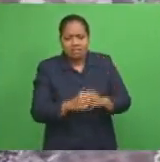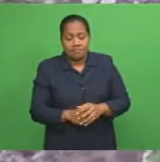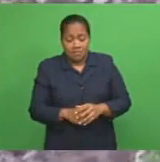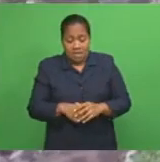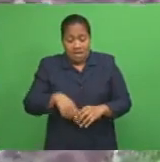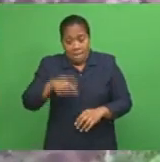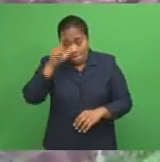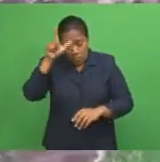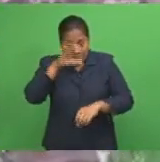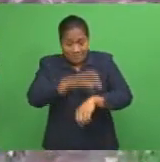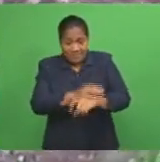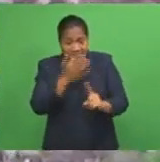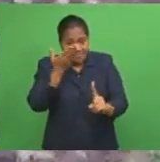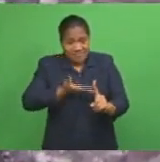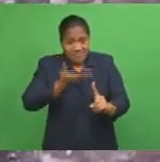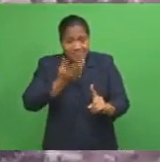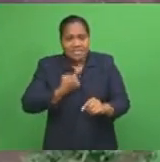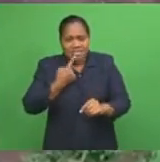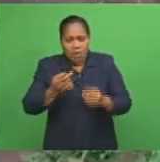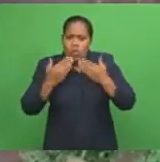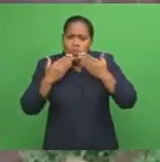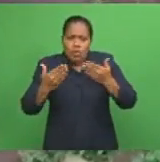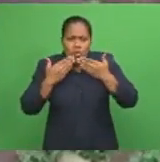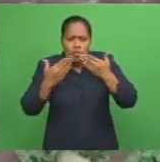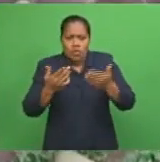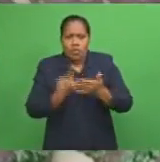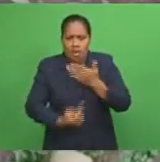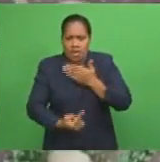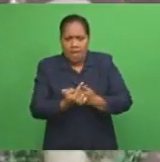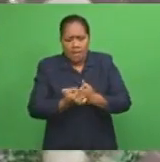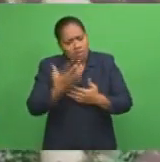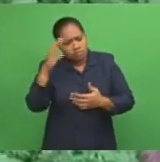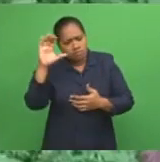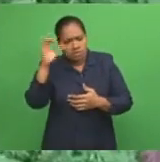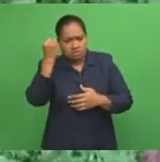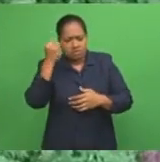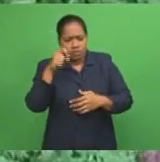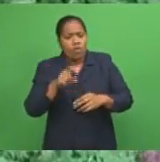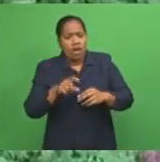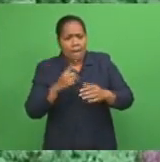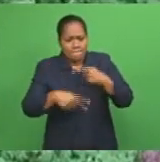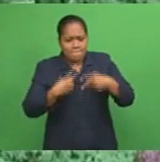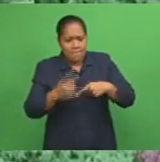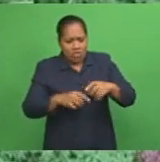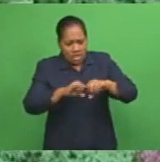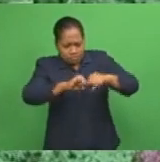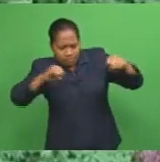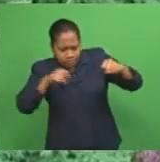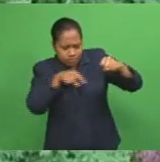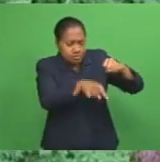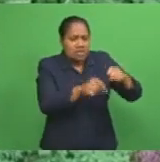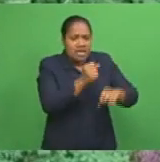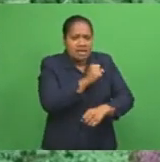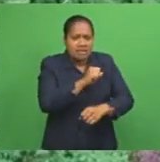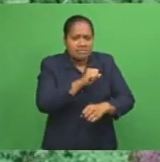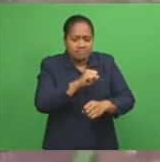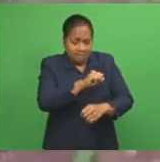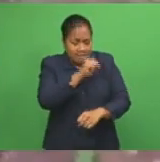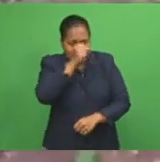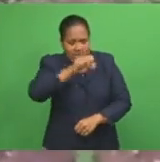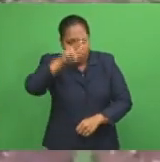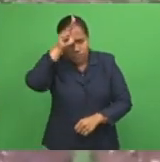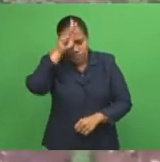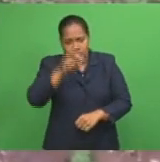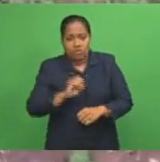public that has led to successful raids on the island. The Commissioner has assured that all information received from the public will be